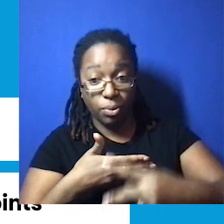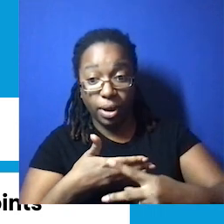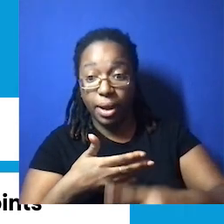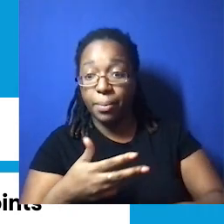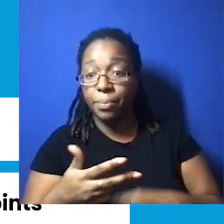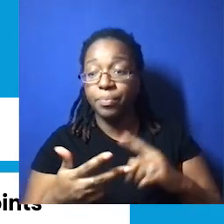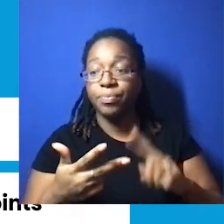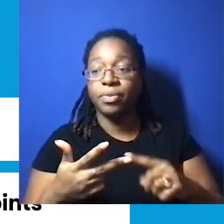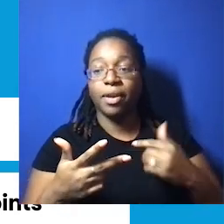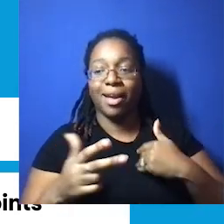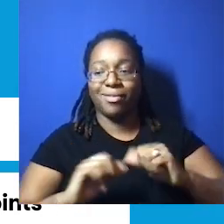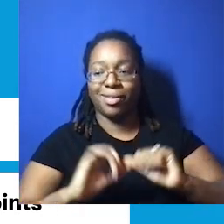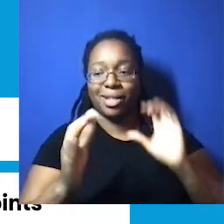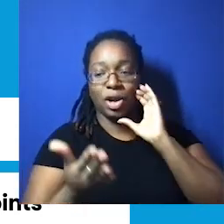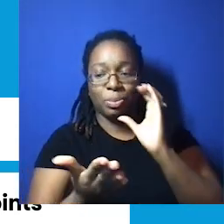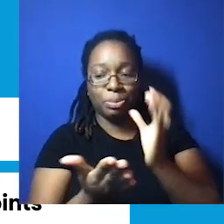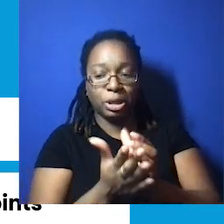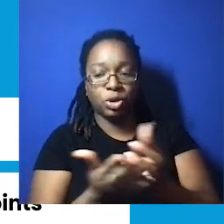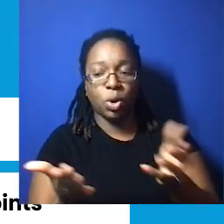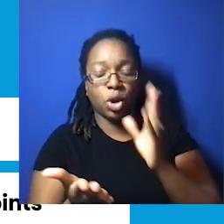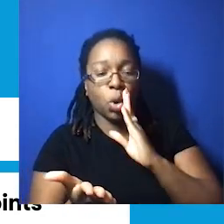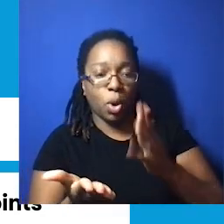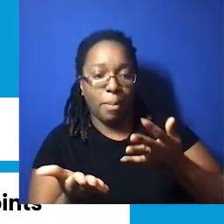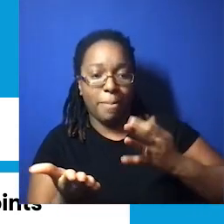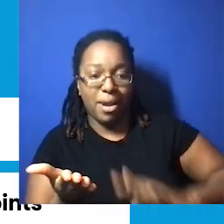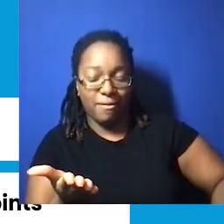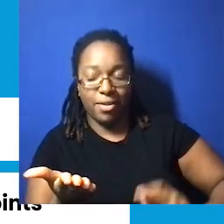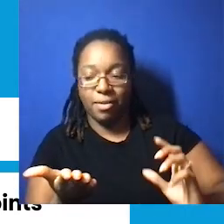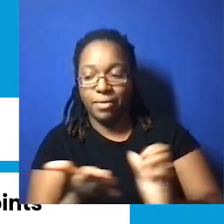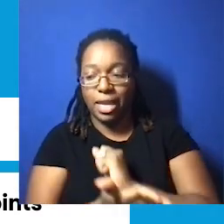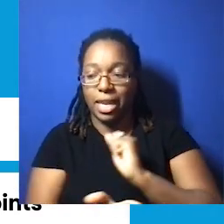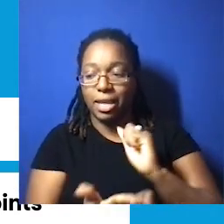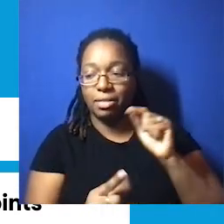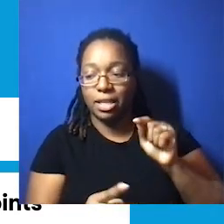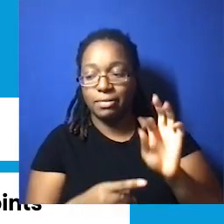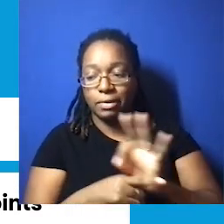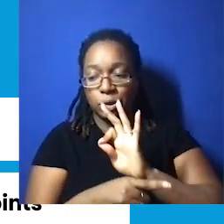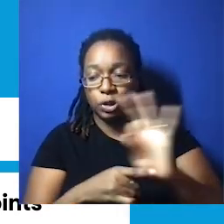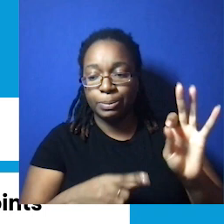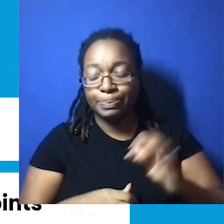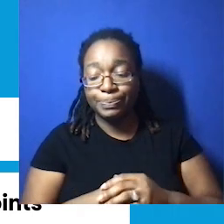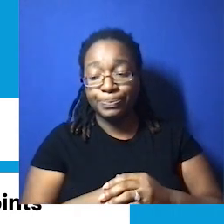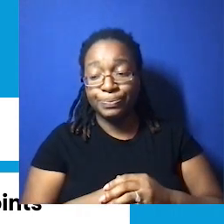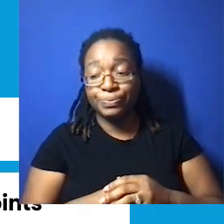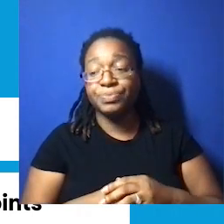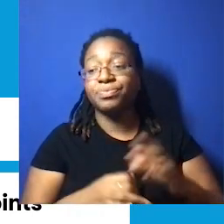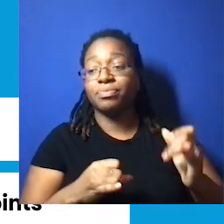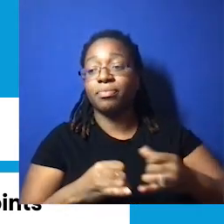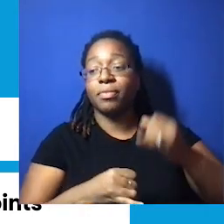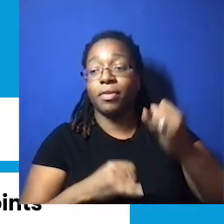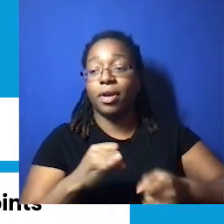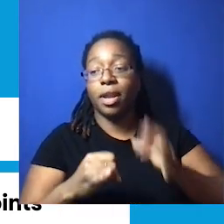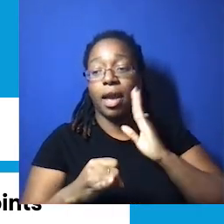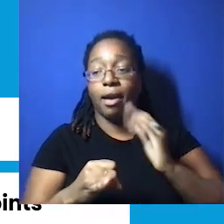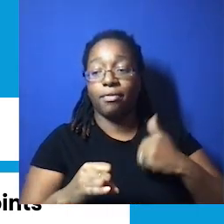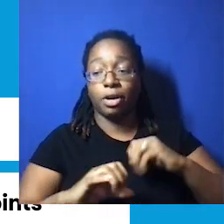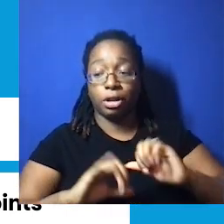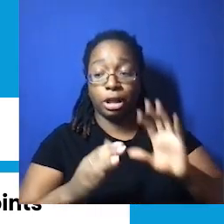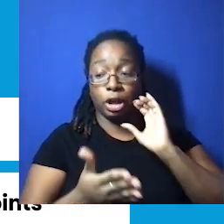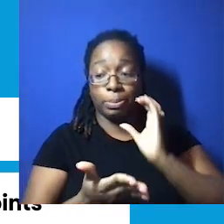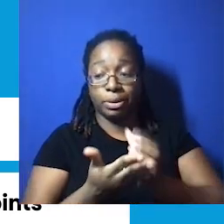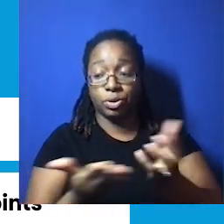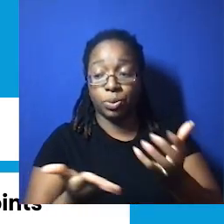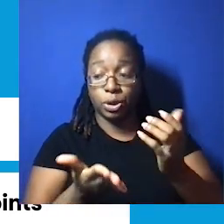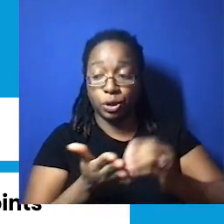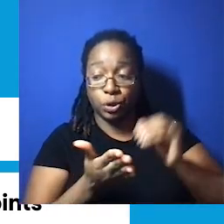a clear picture of what the student would gain from receiving the Knauss Fellowship. And then finally, provide a clear picture of what the